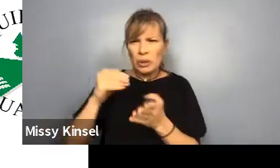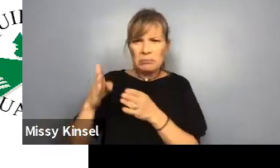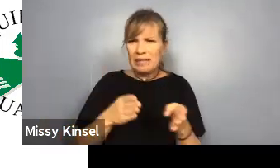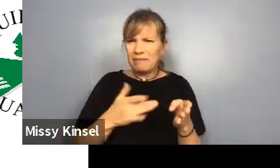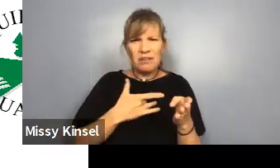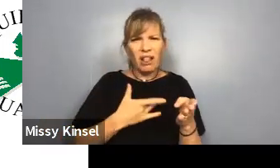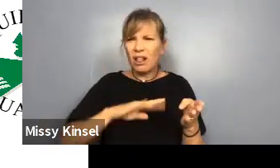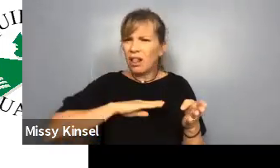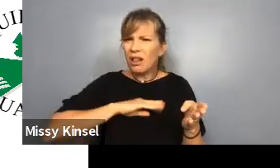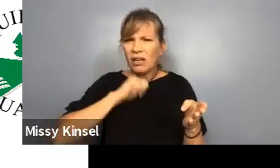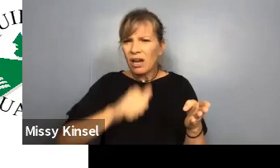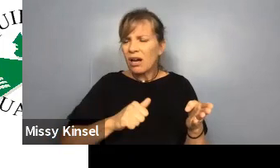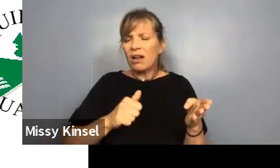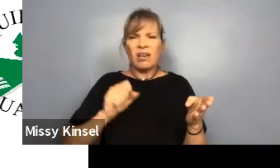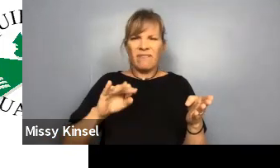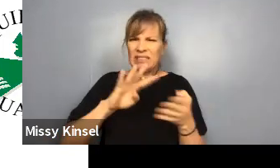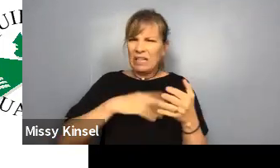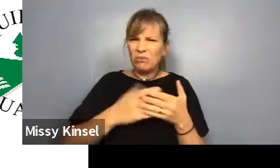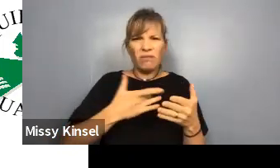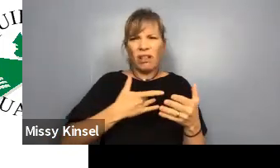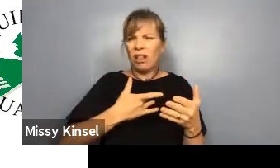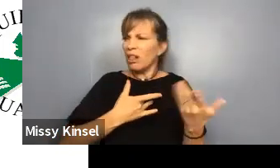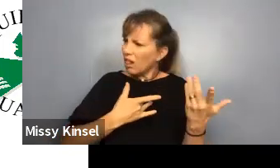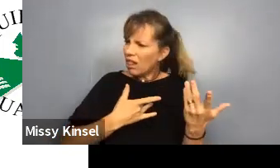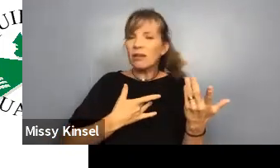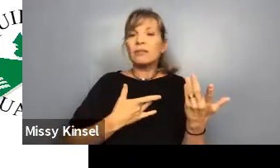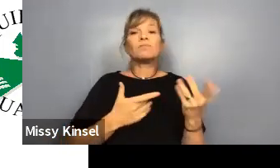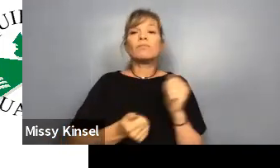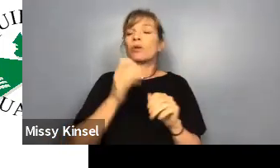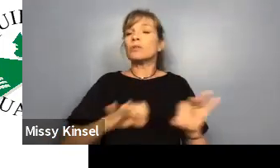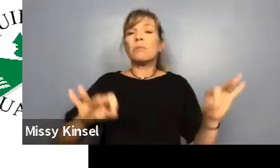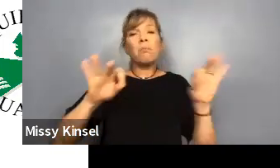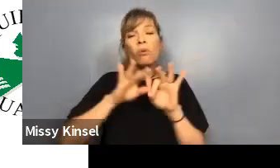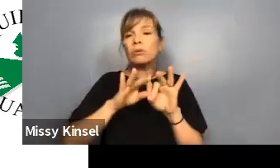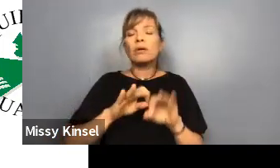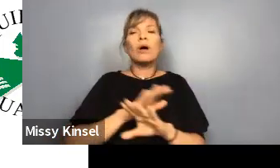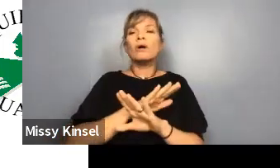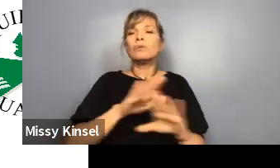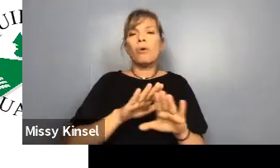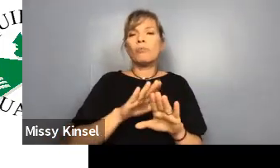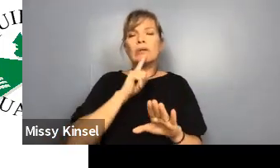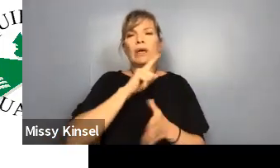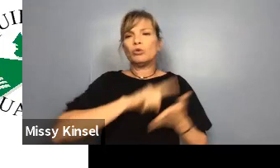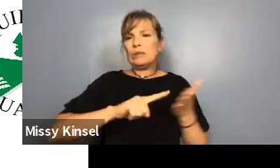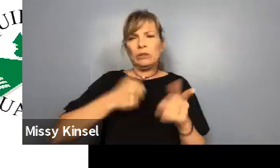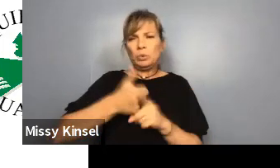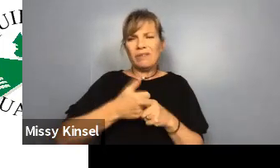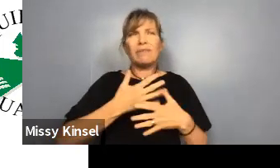or schedule. And most importantly, maybe, is don't be too hard on yourself. Again, this